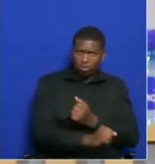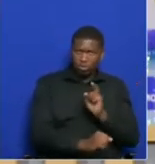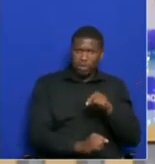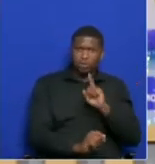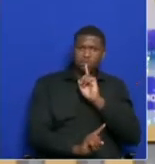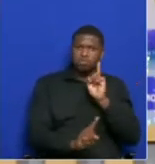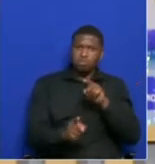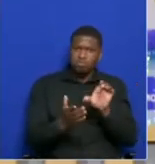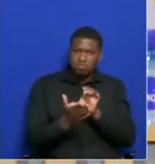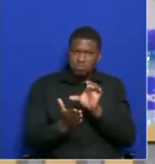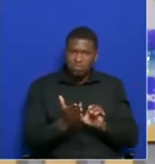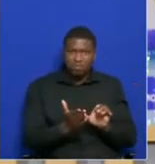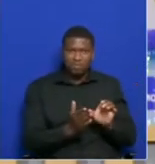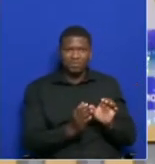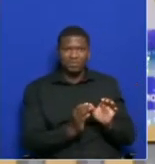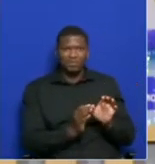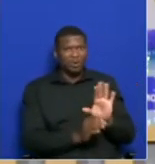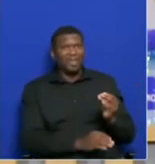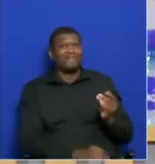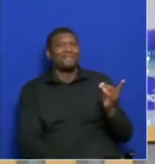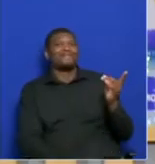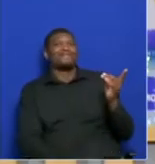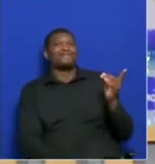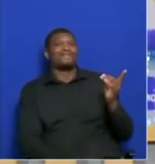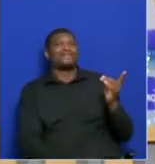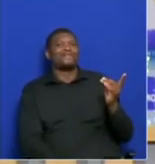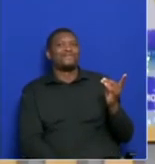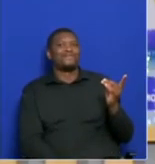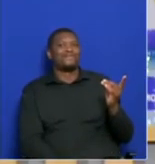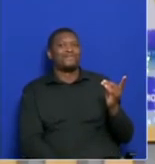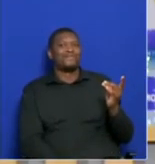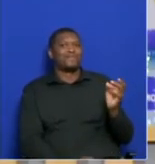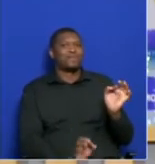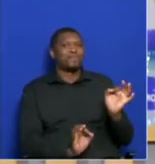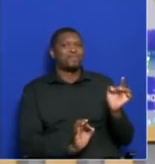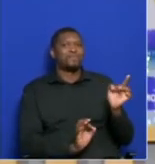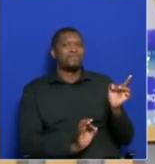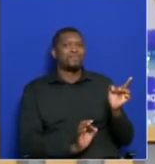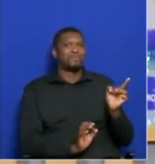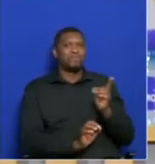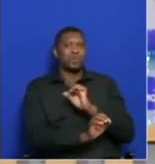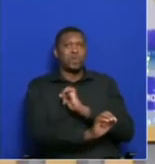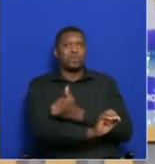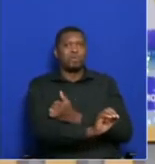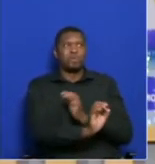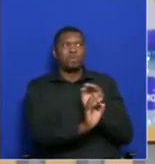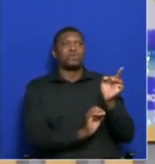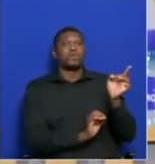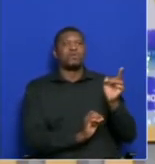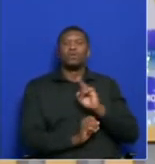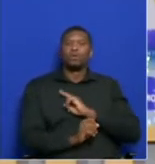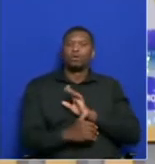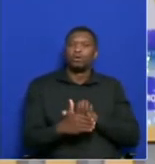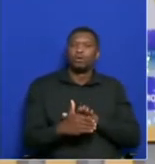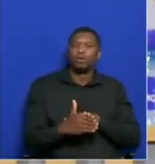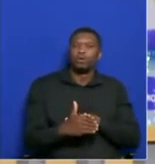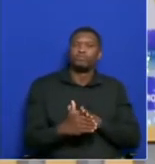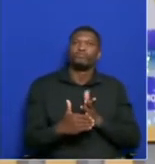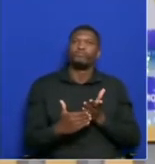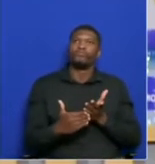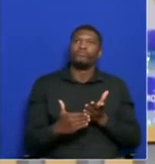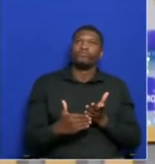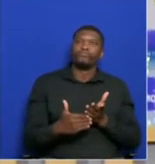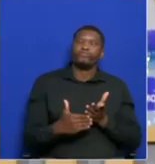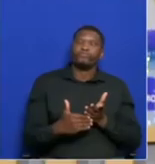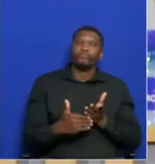I'm saying he did not have legal authority to do so because in terms of